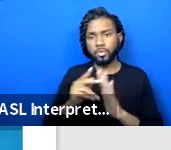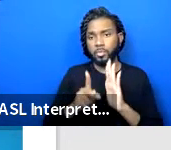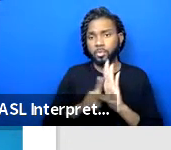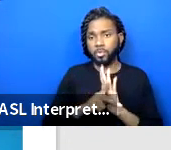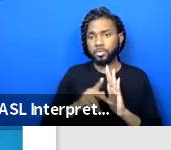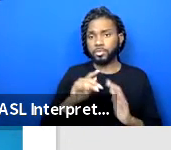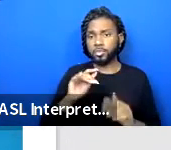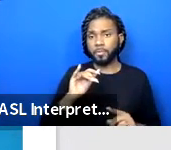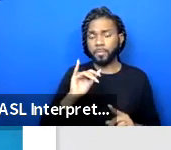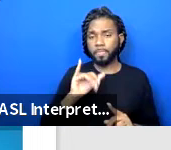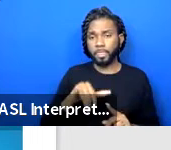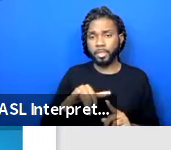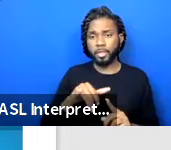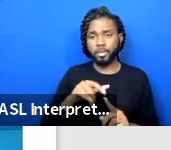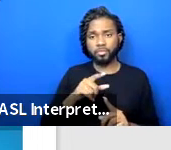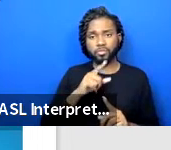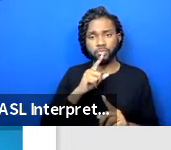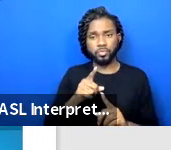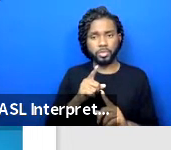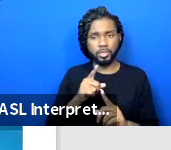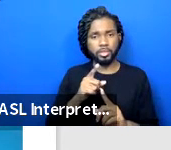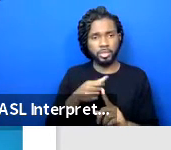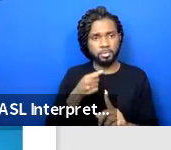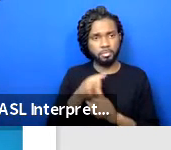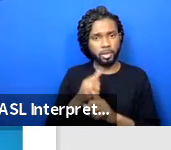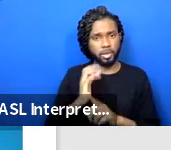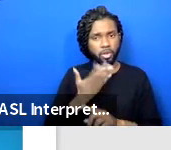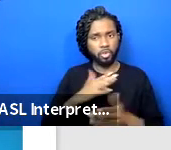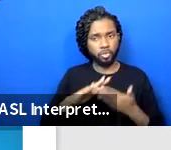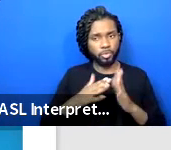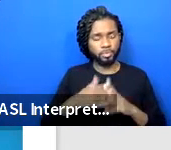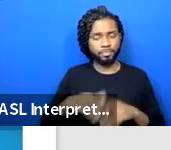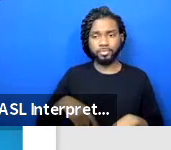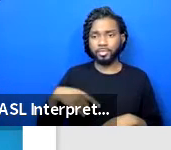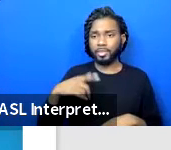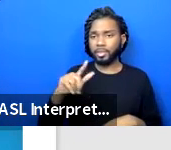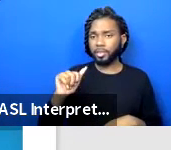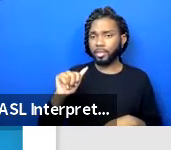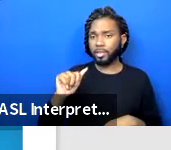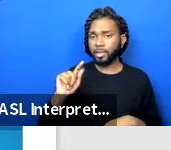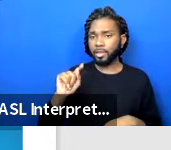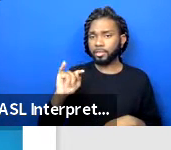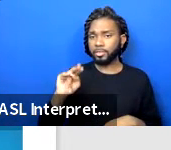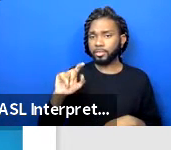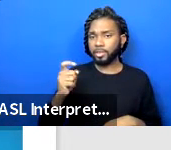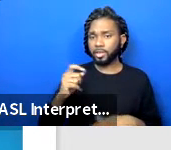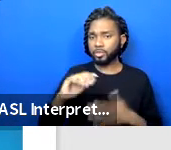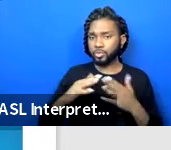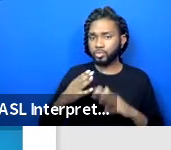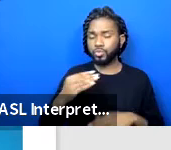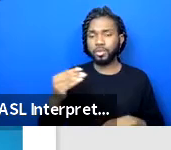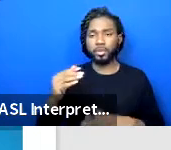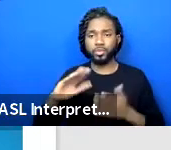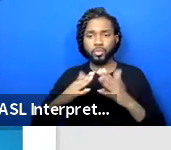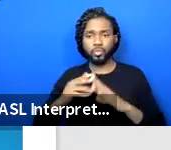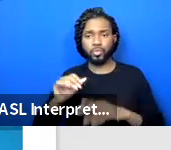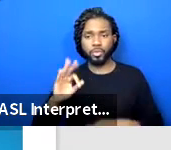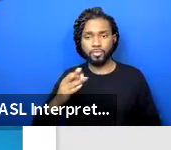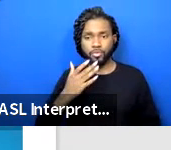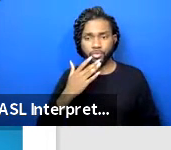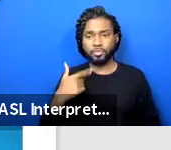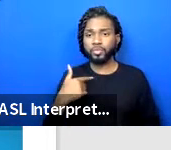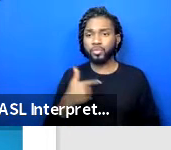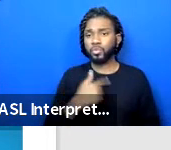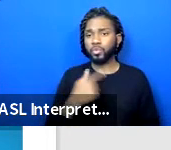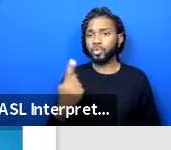really impacting our communities, Latinx communities, and communities of color. And we